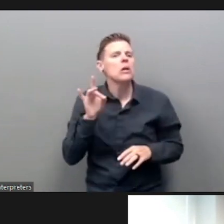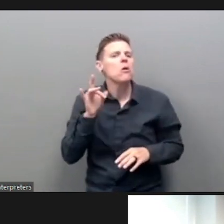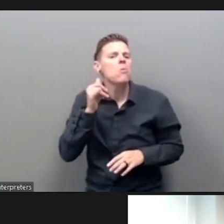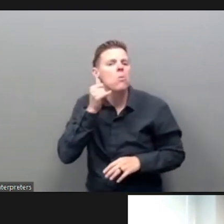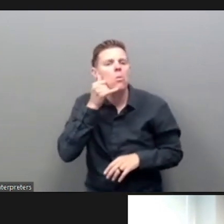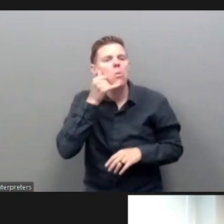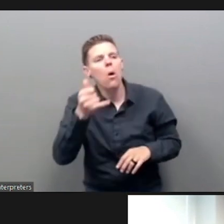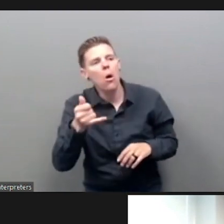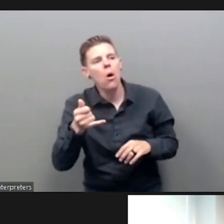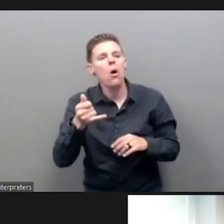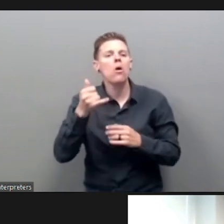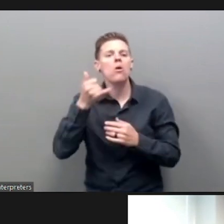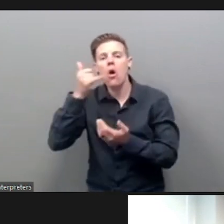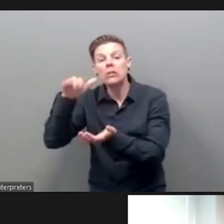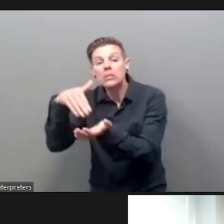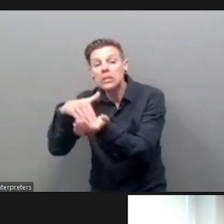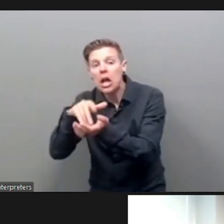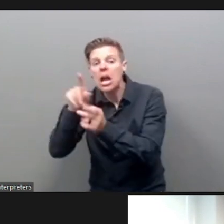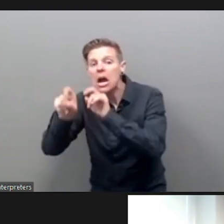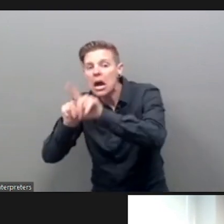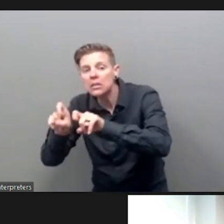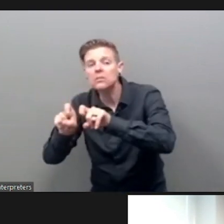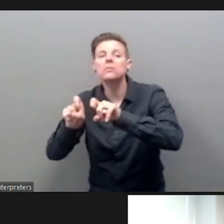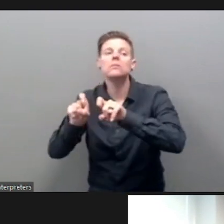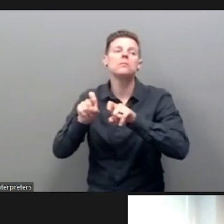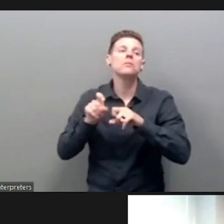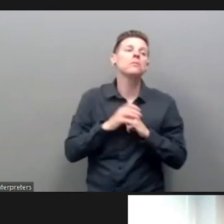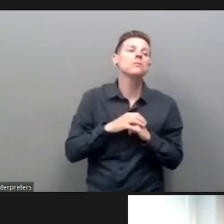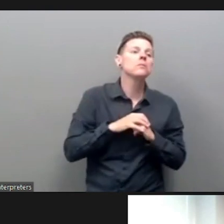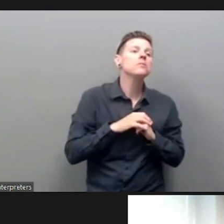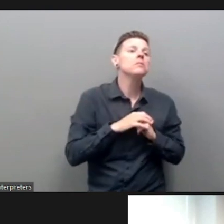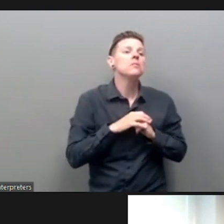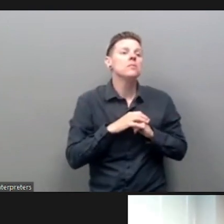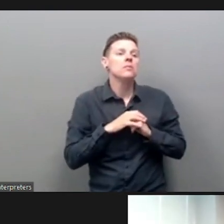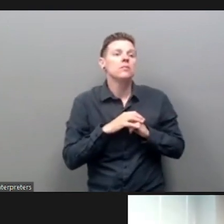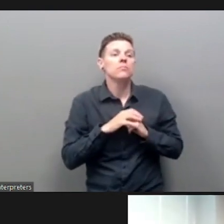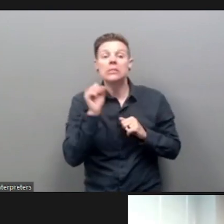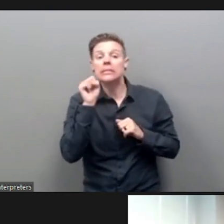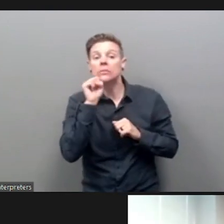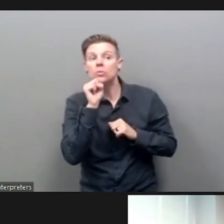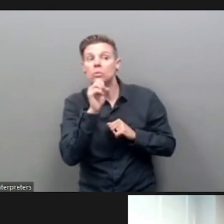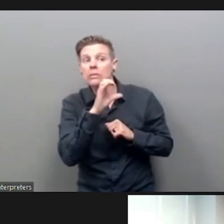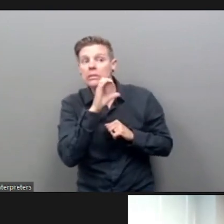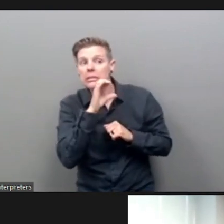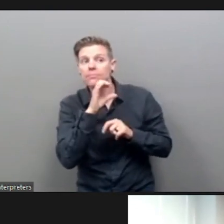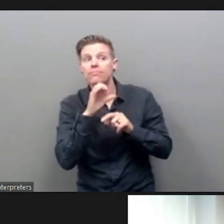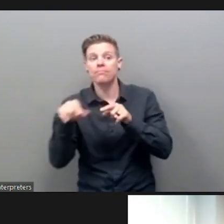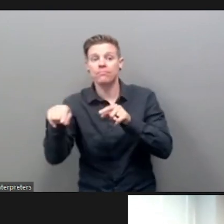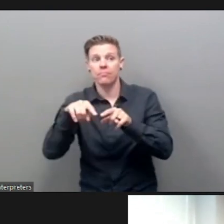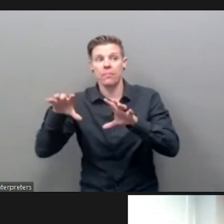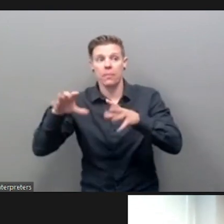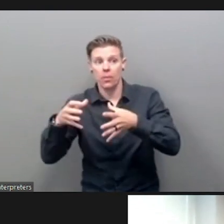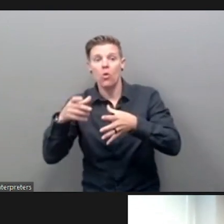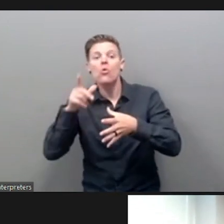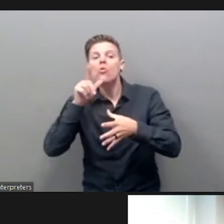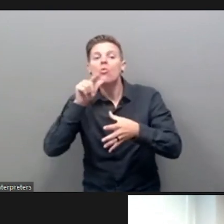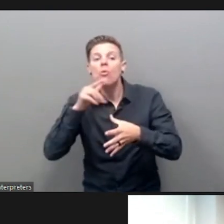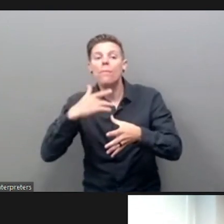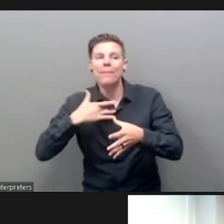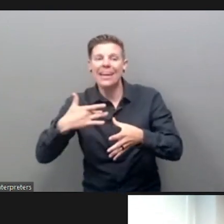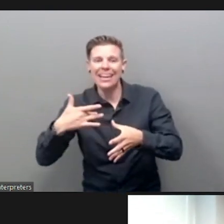of the seniors, which is approximately 95% of all the calls we get, are people over